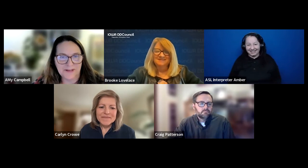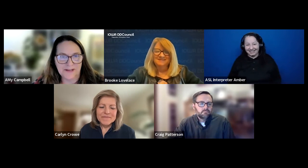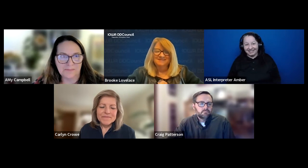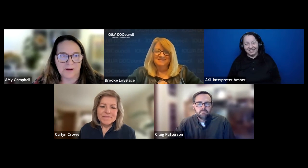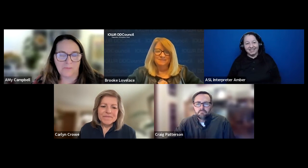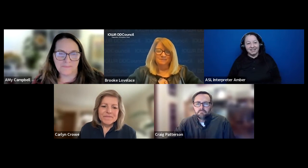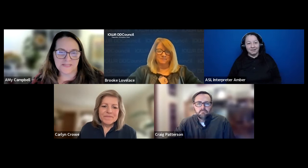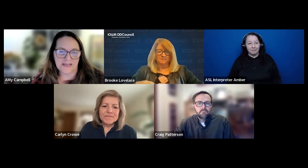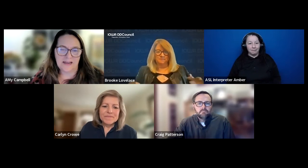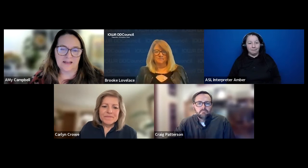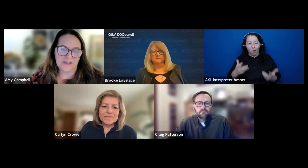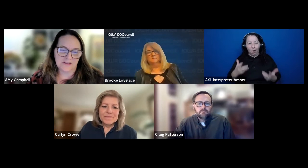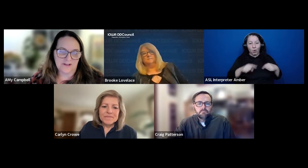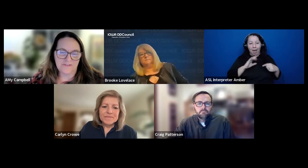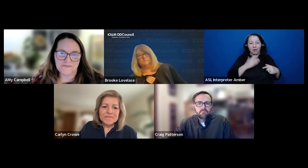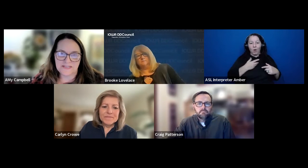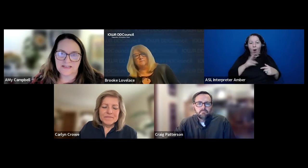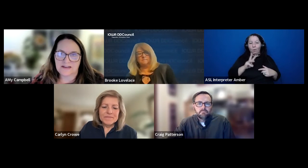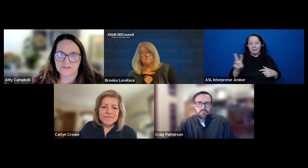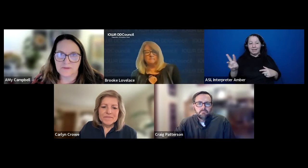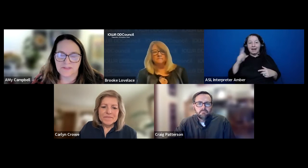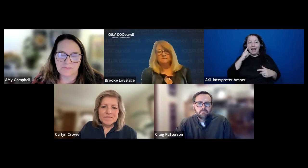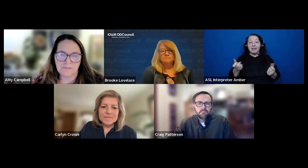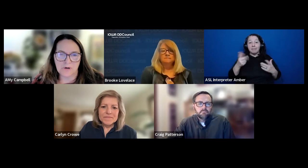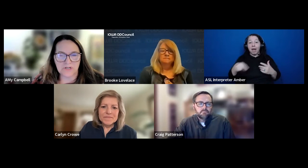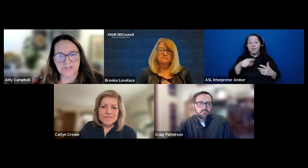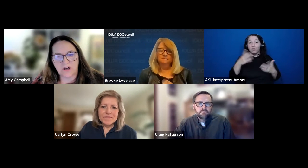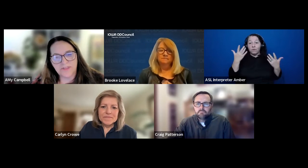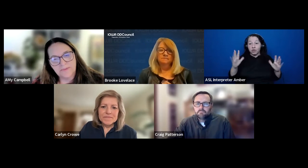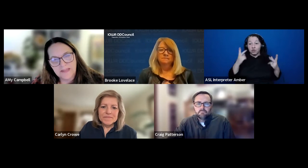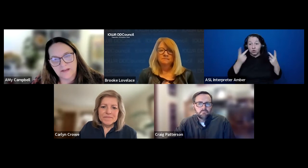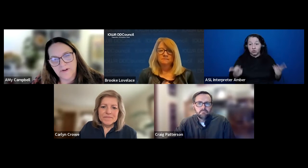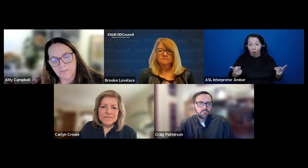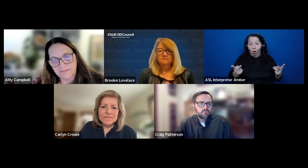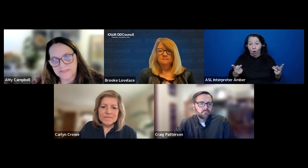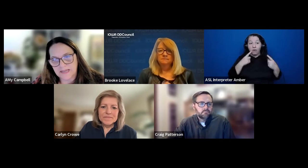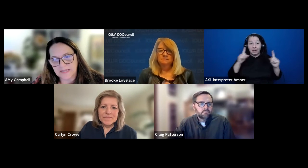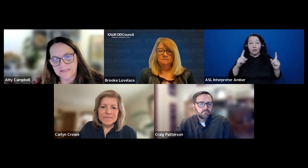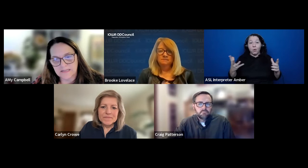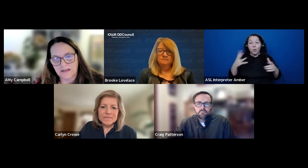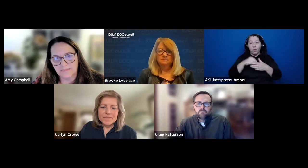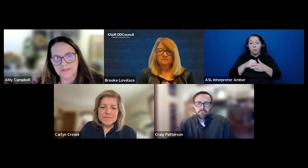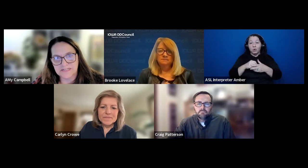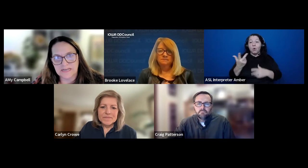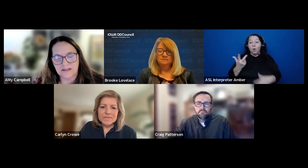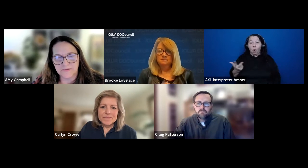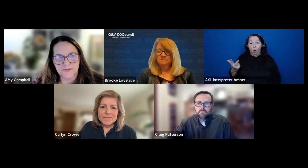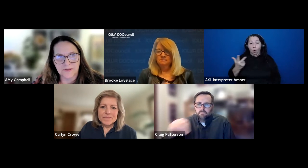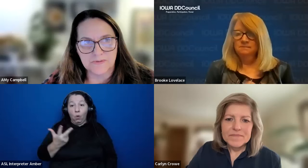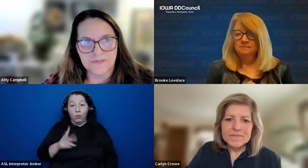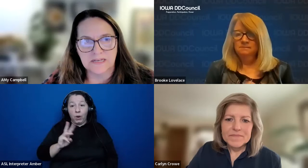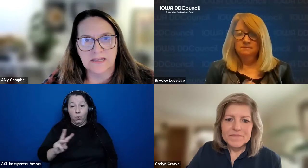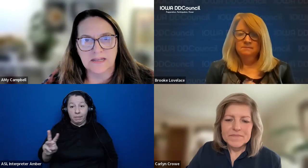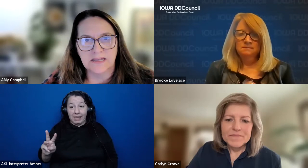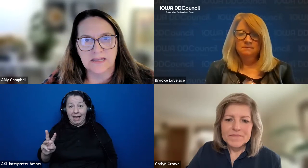to our website. I think a lot of you have seen the announcement that we merged all three of our websites that the DD